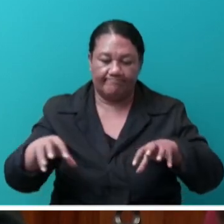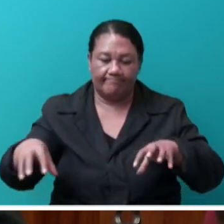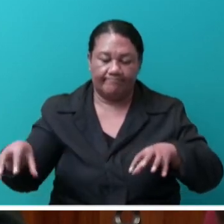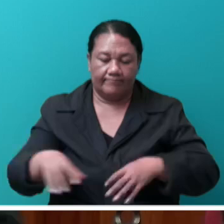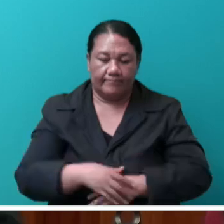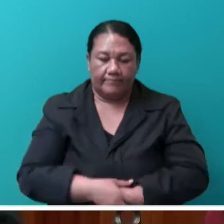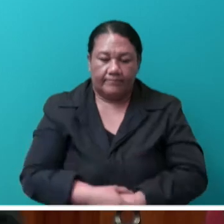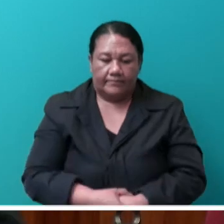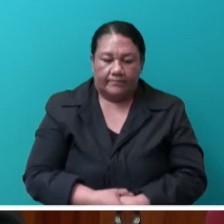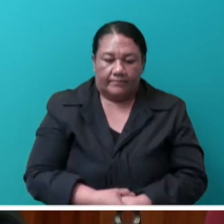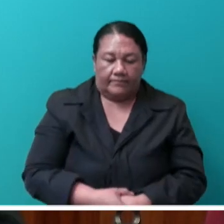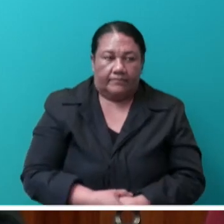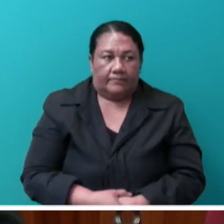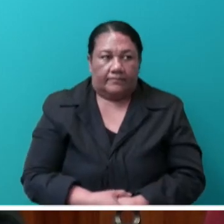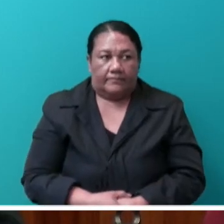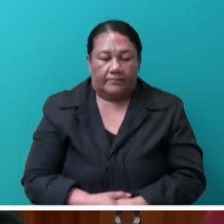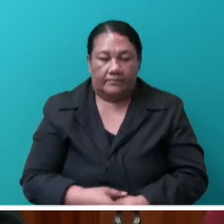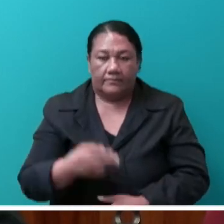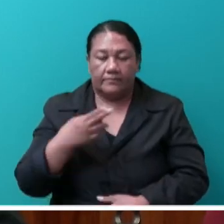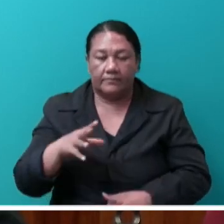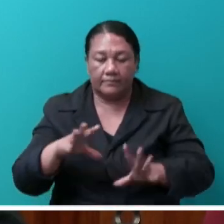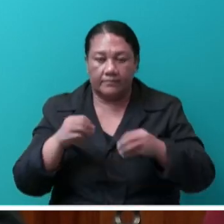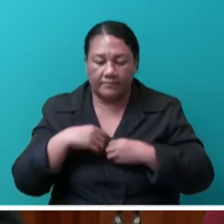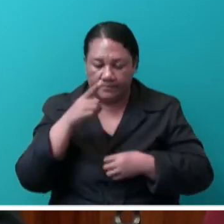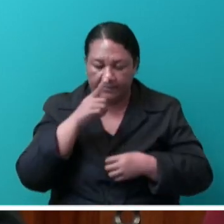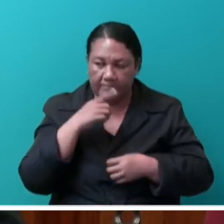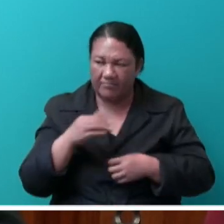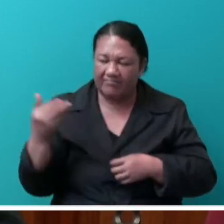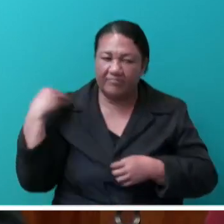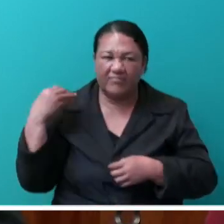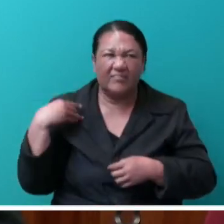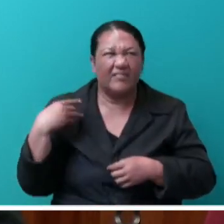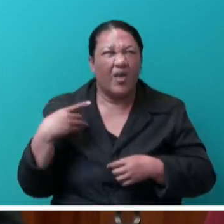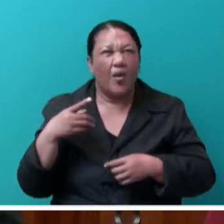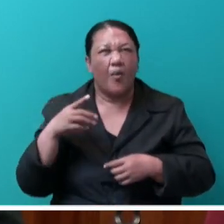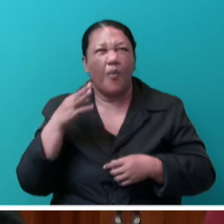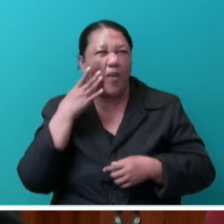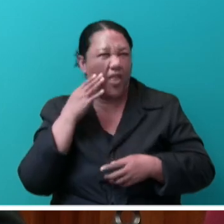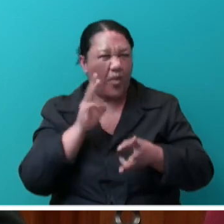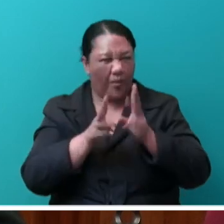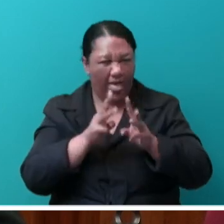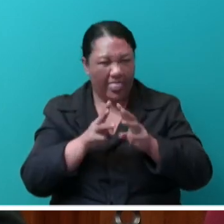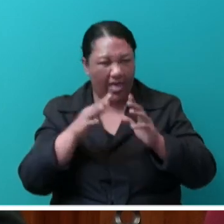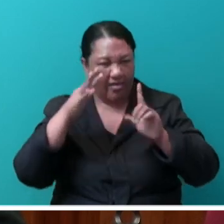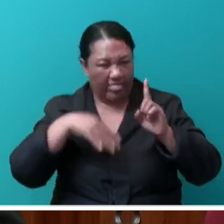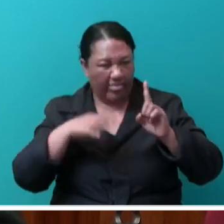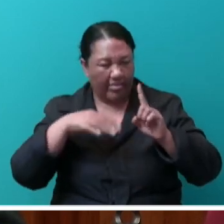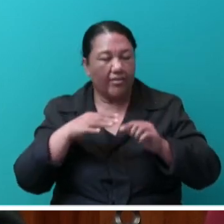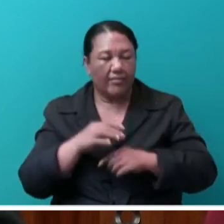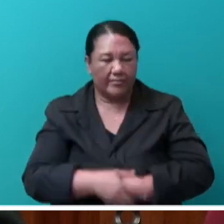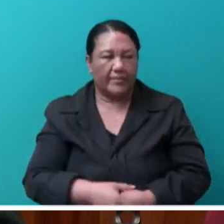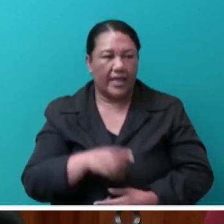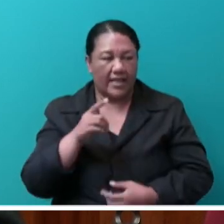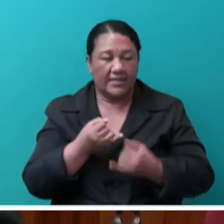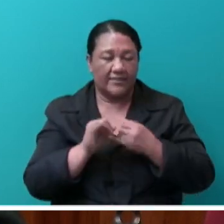and susceptible to disruptions during adverse weather. Honourable Speaker, a key feature of this project is